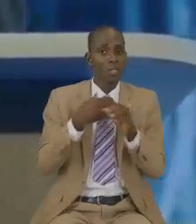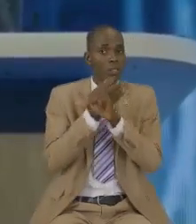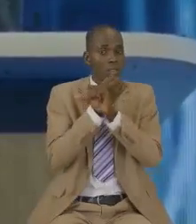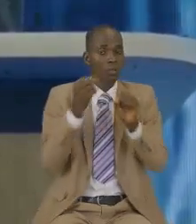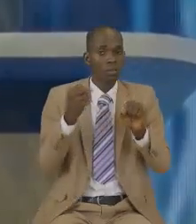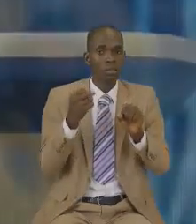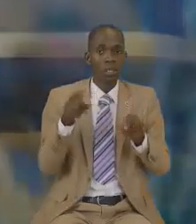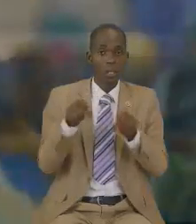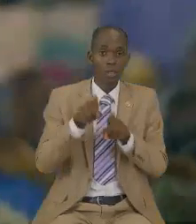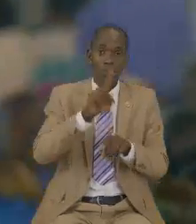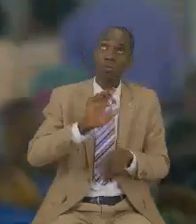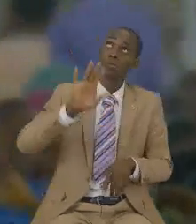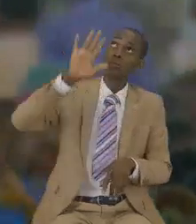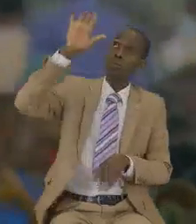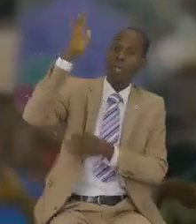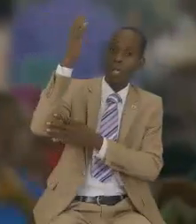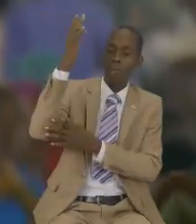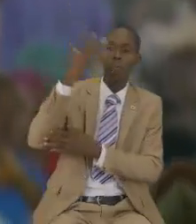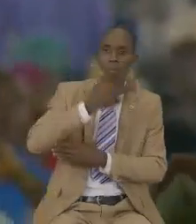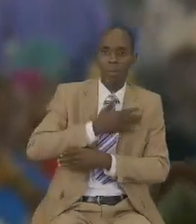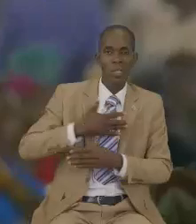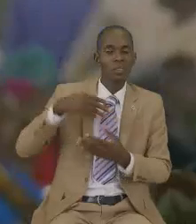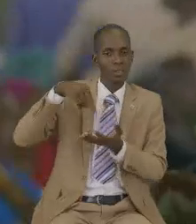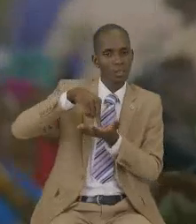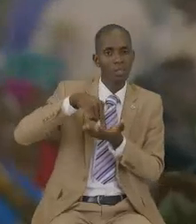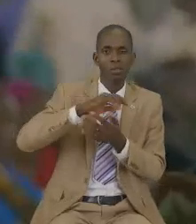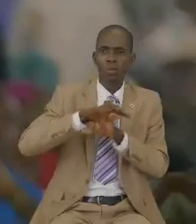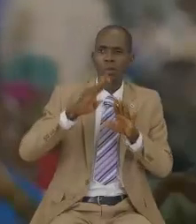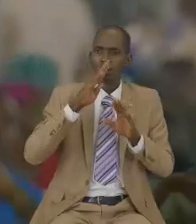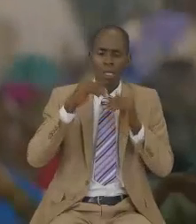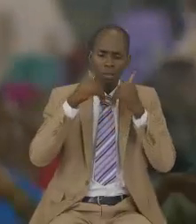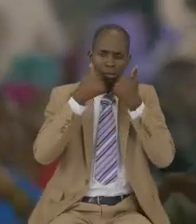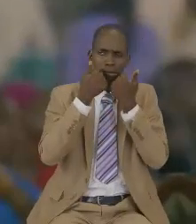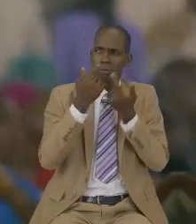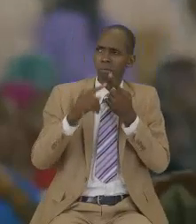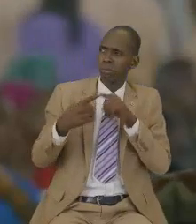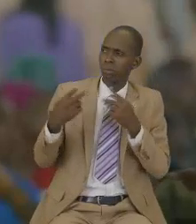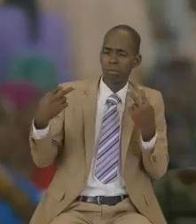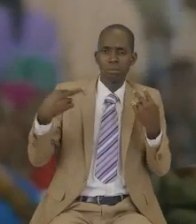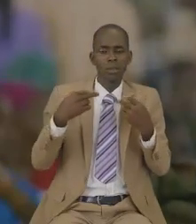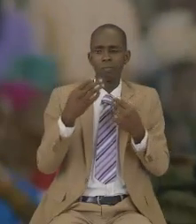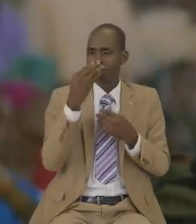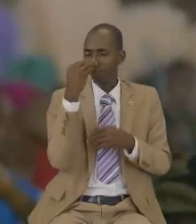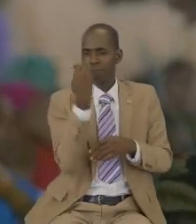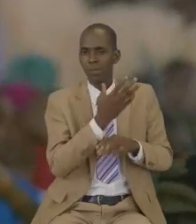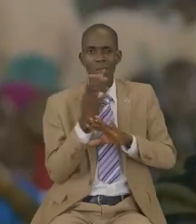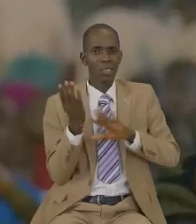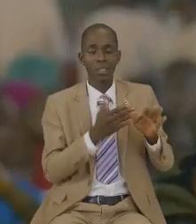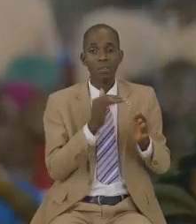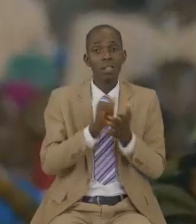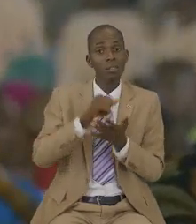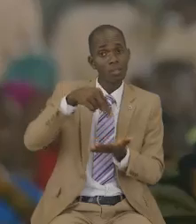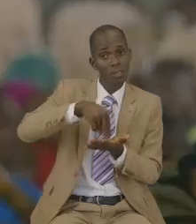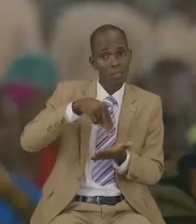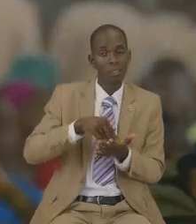are, you raise up the hand, you stand up, and then tell the Lord, oh Lord, I come. Oh Lord, I come. If the Son